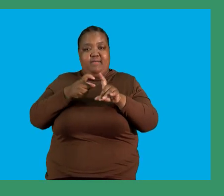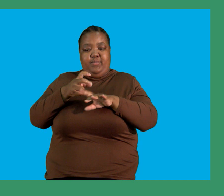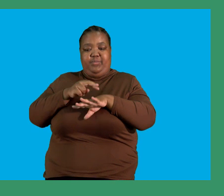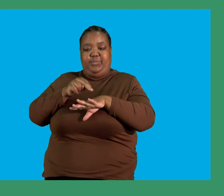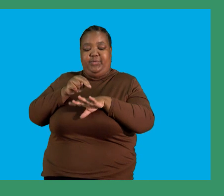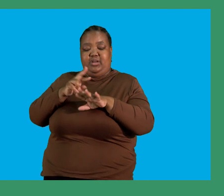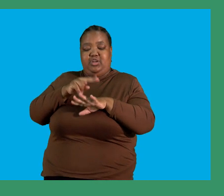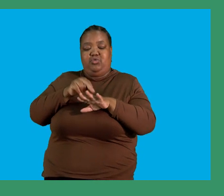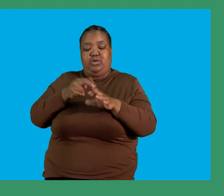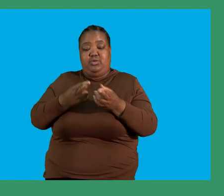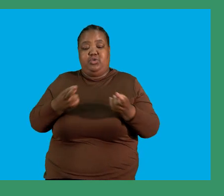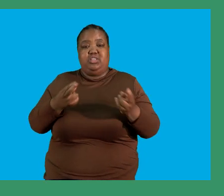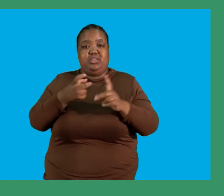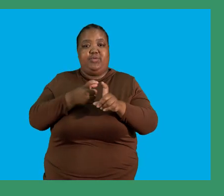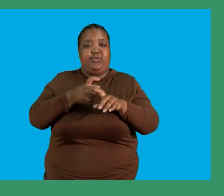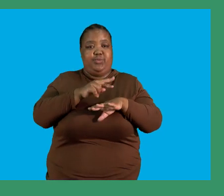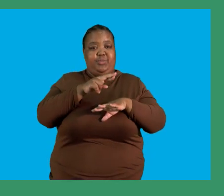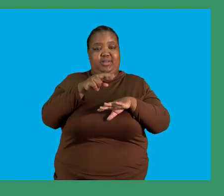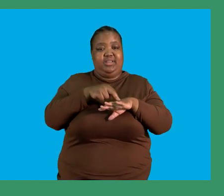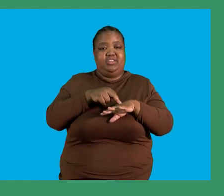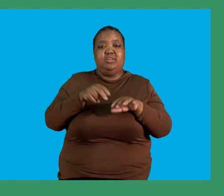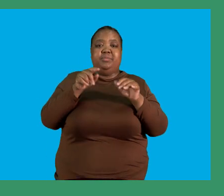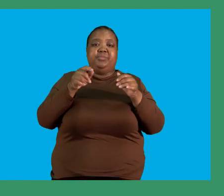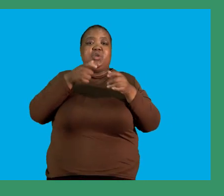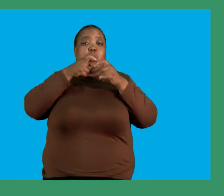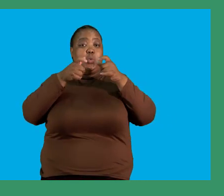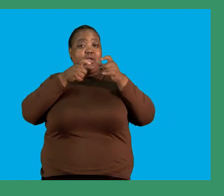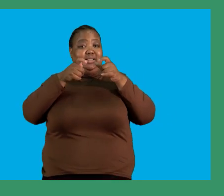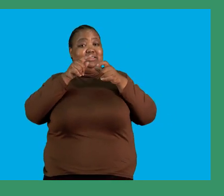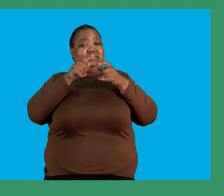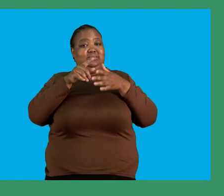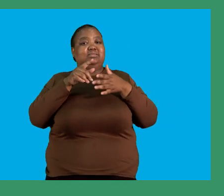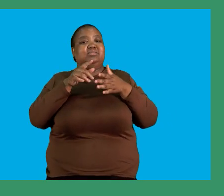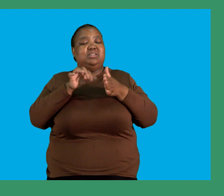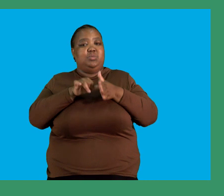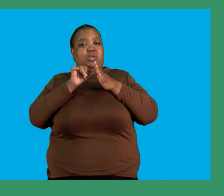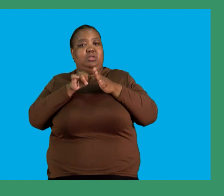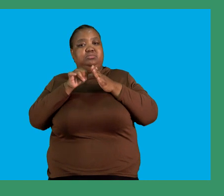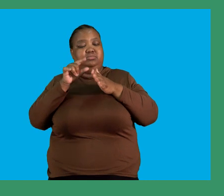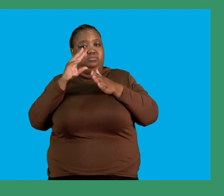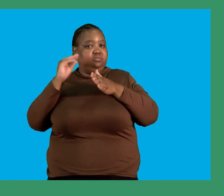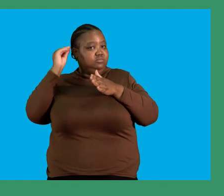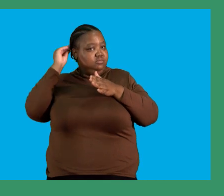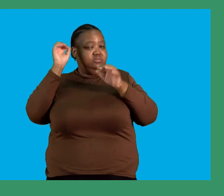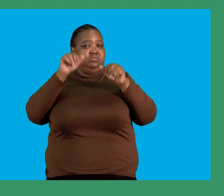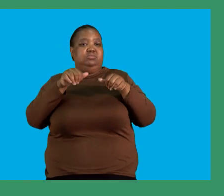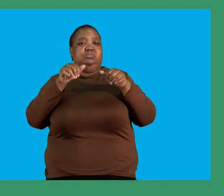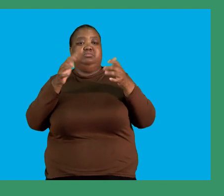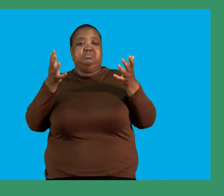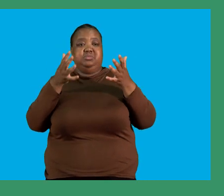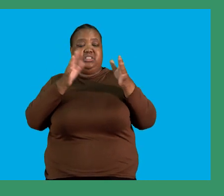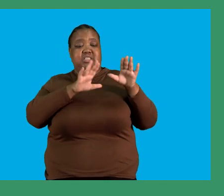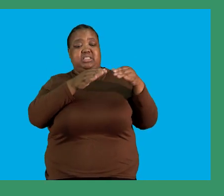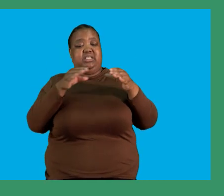nature. Now, very important to look at these keywords because they help you in identifying the